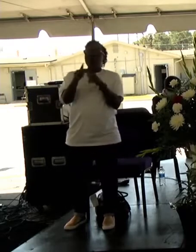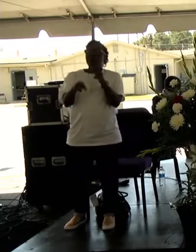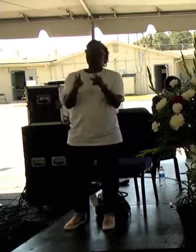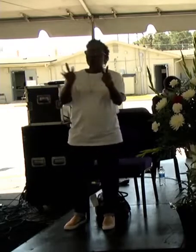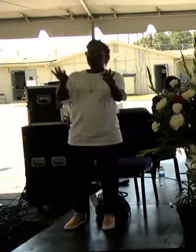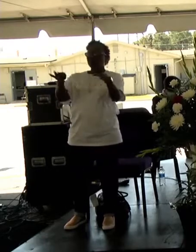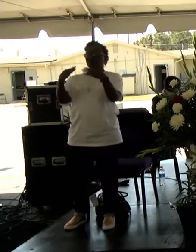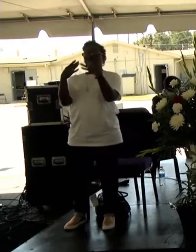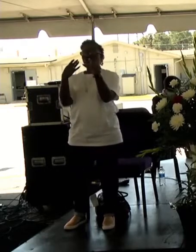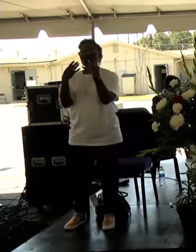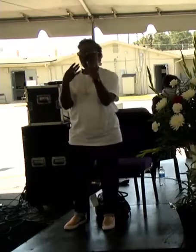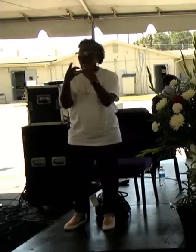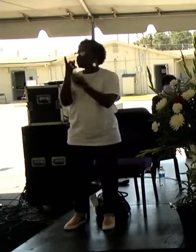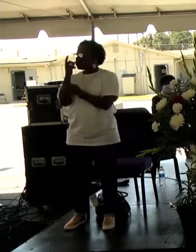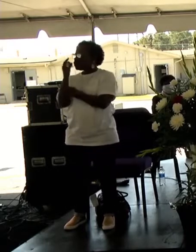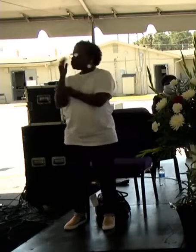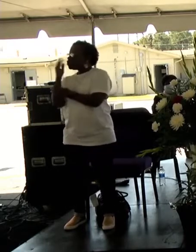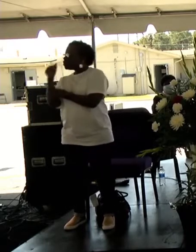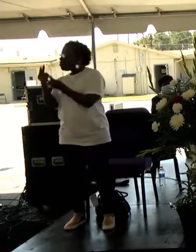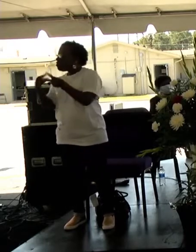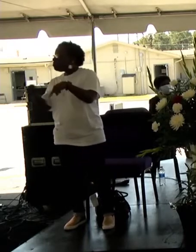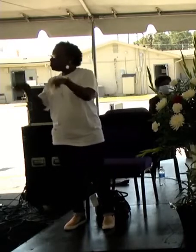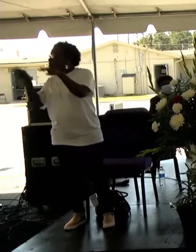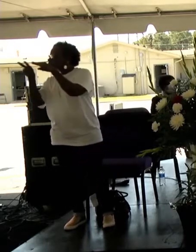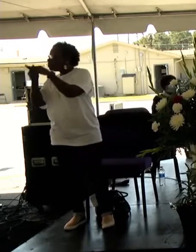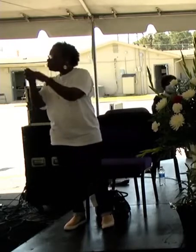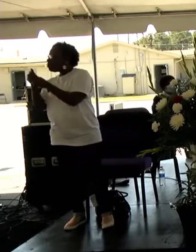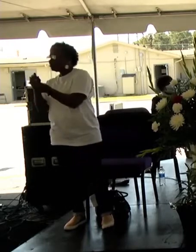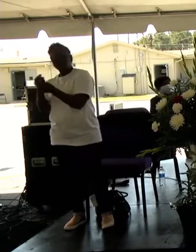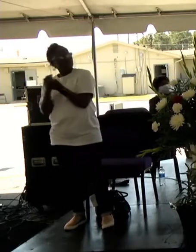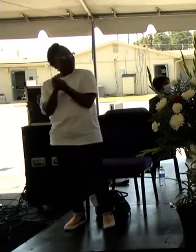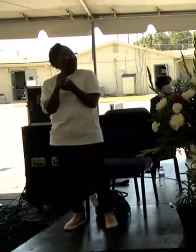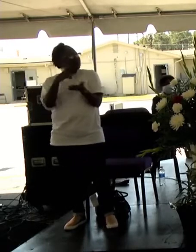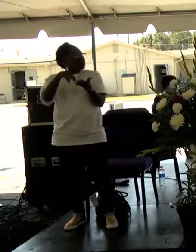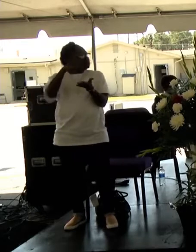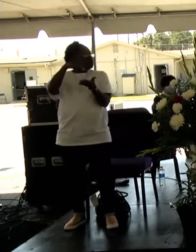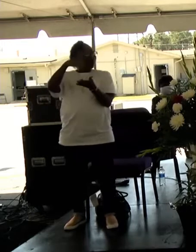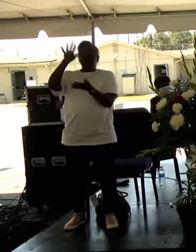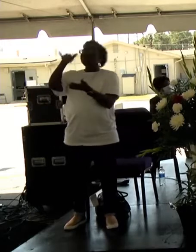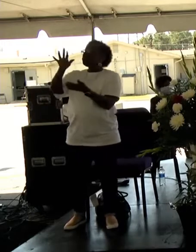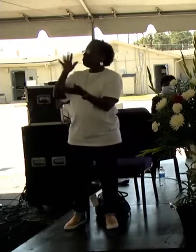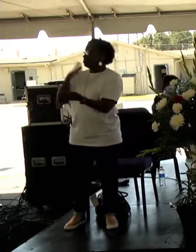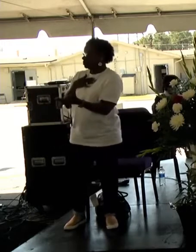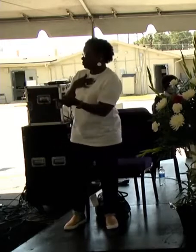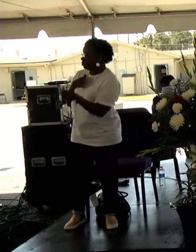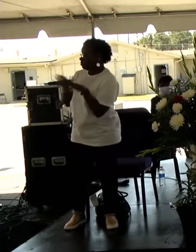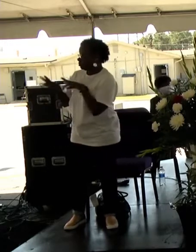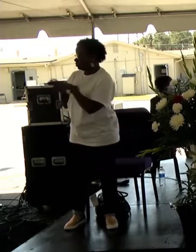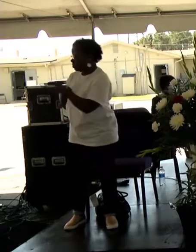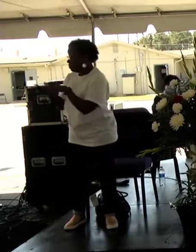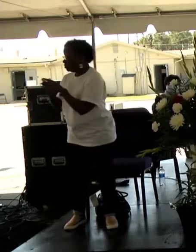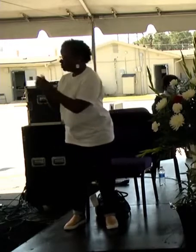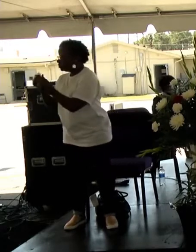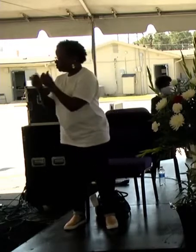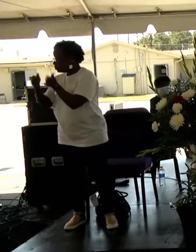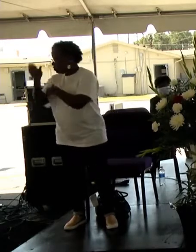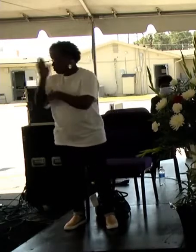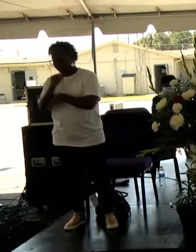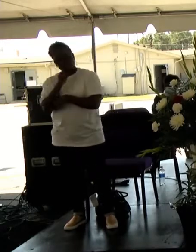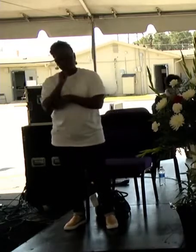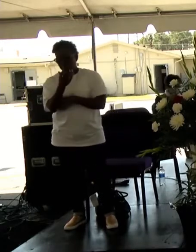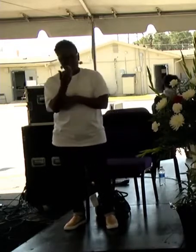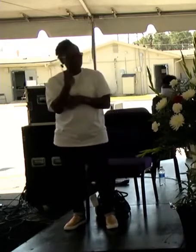many of you value the resurrection enough to know that my walk with God does not allow me to compromise to have intimacy